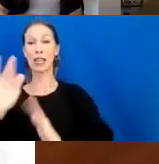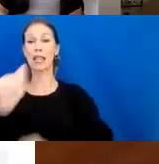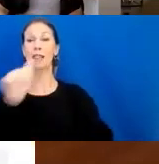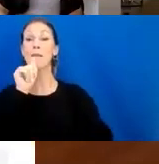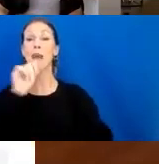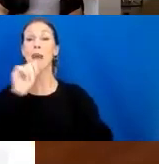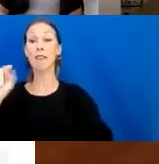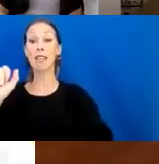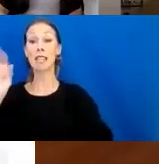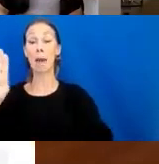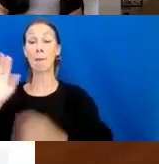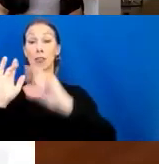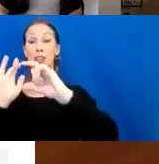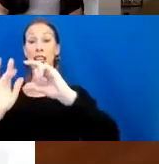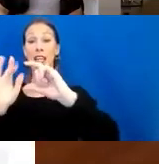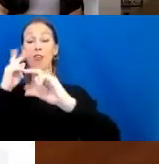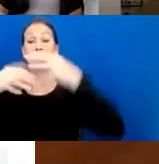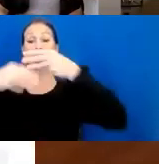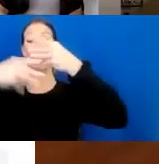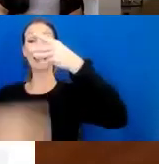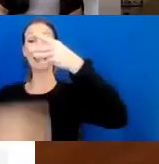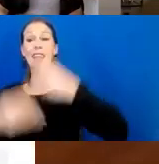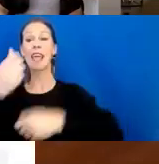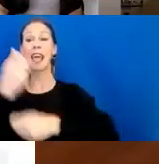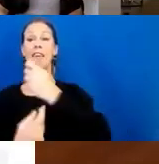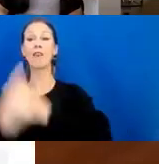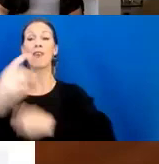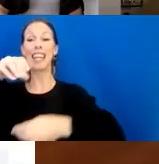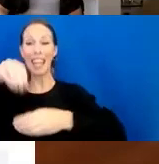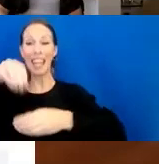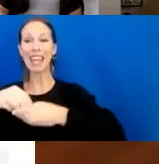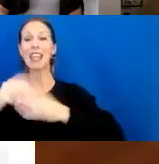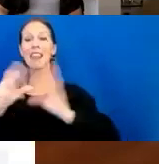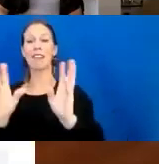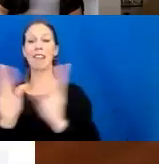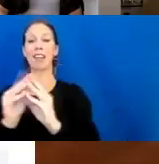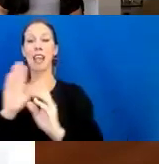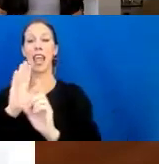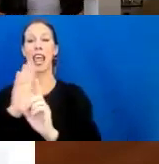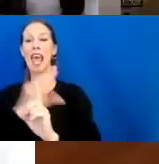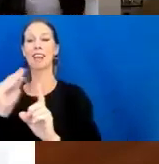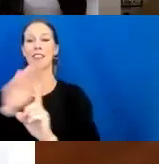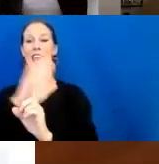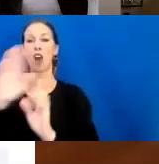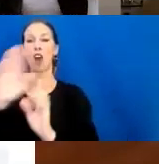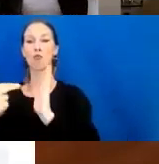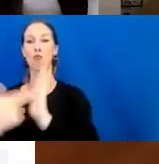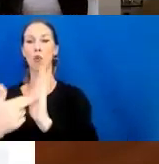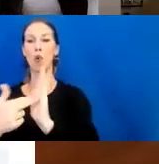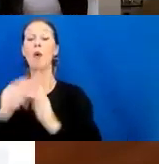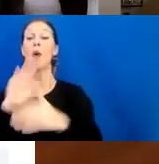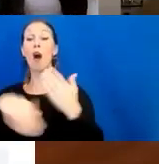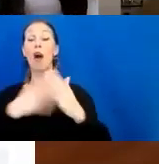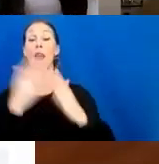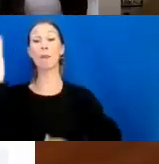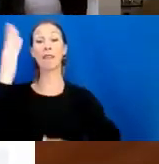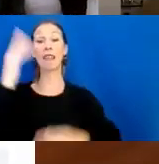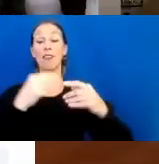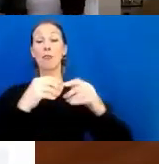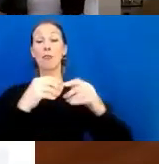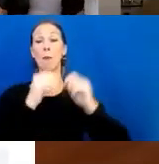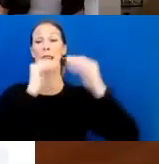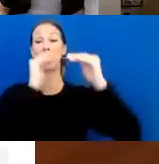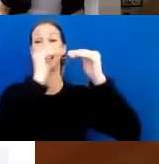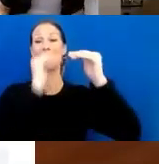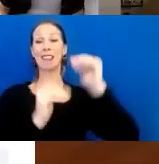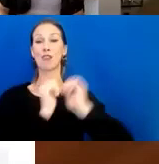see, it lists everyone who is in the session and what their role is. So all the presenters will be listed together. And then underneath, if there